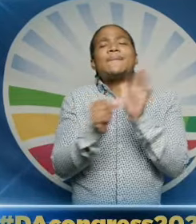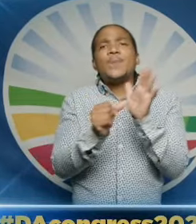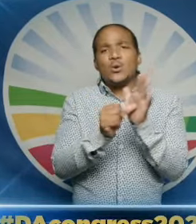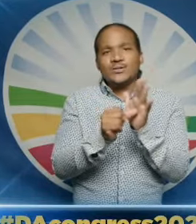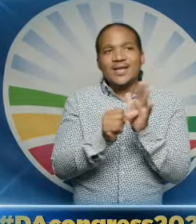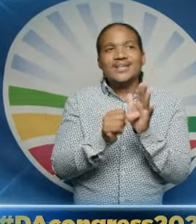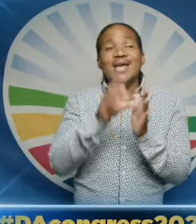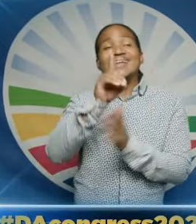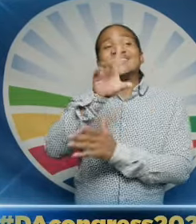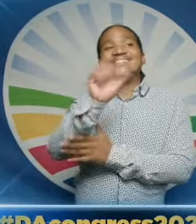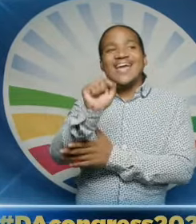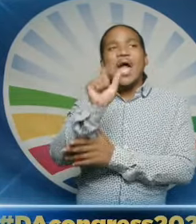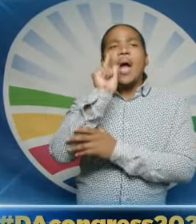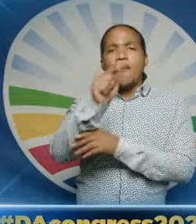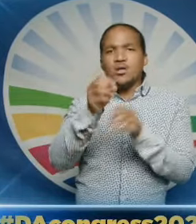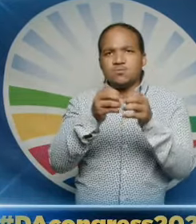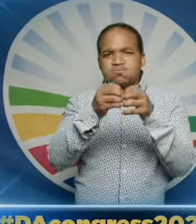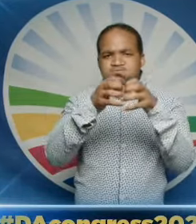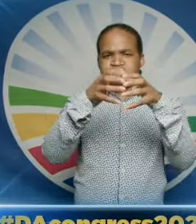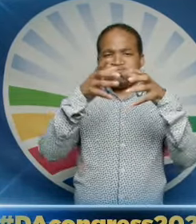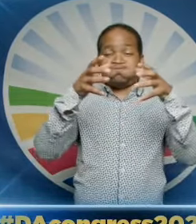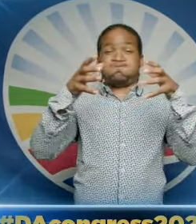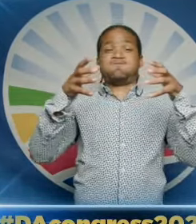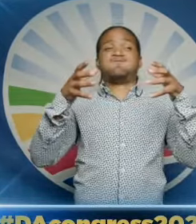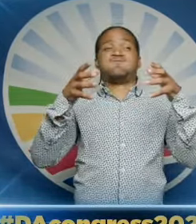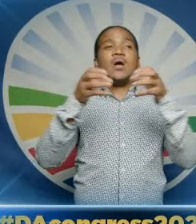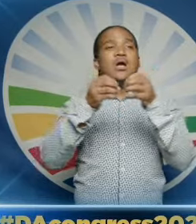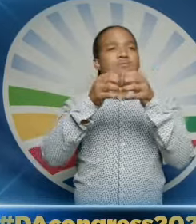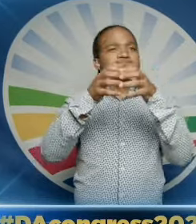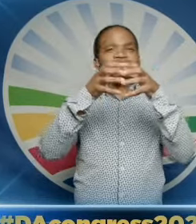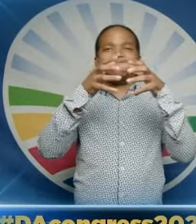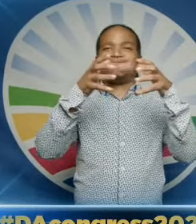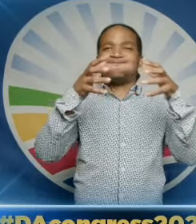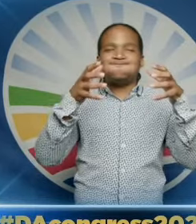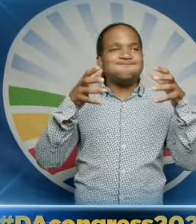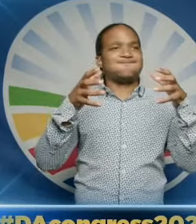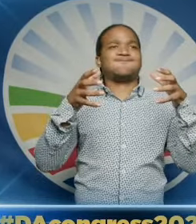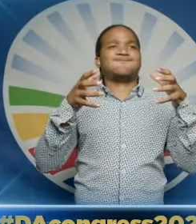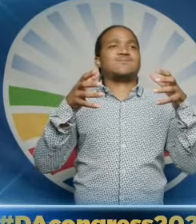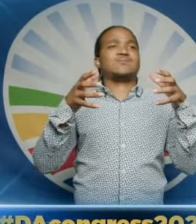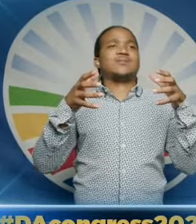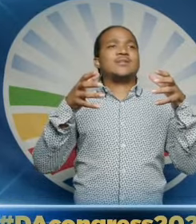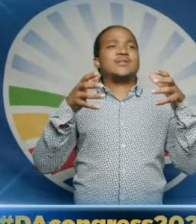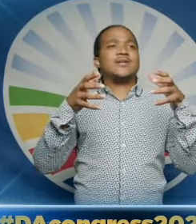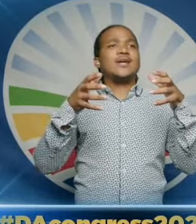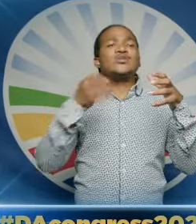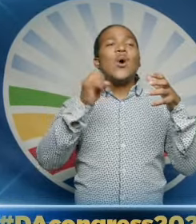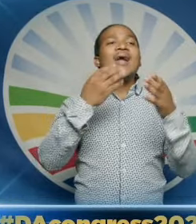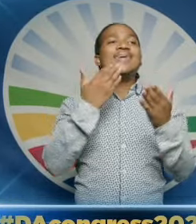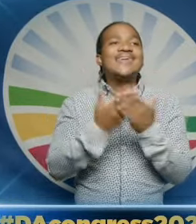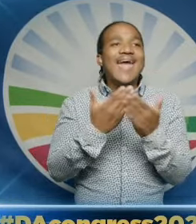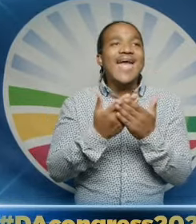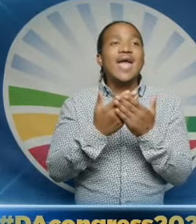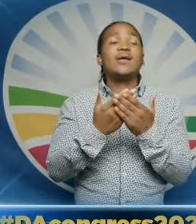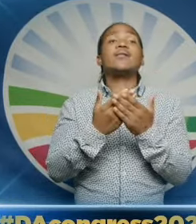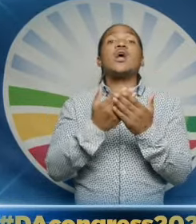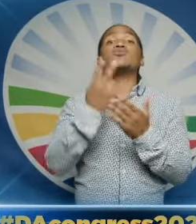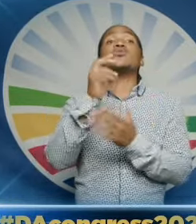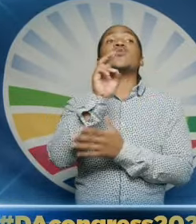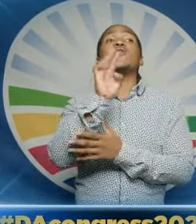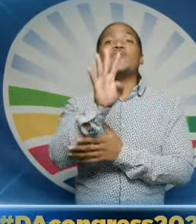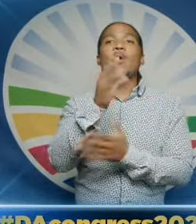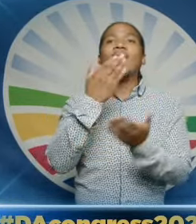for the DA to grow in its numbers, to grow in its electoral vote share, so that we can really bring down